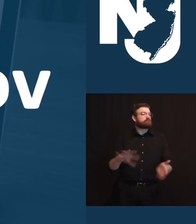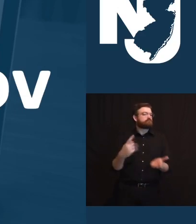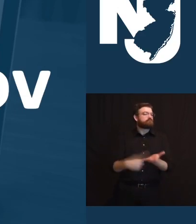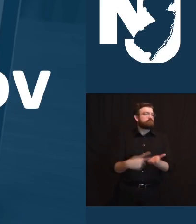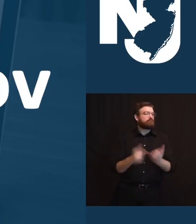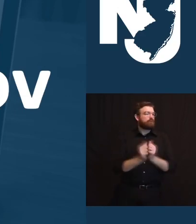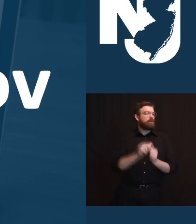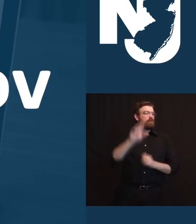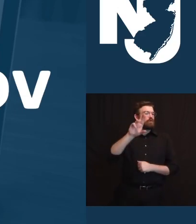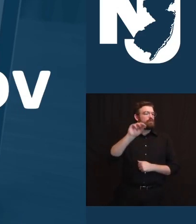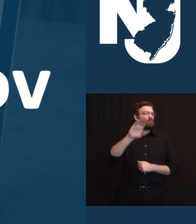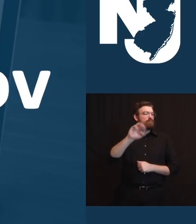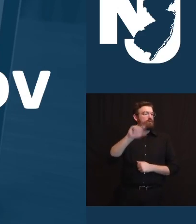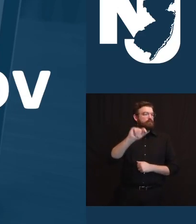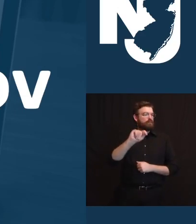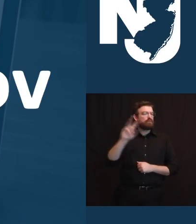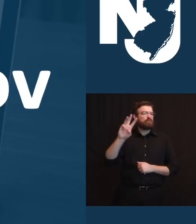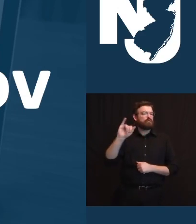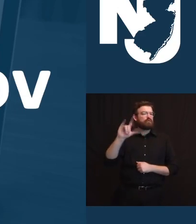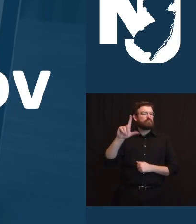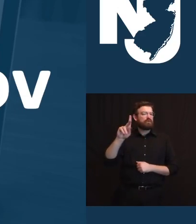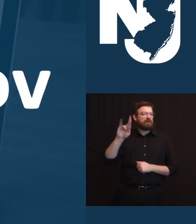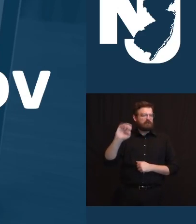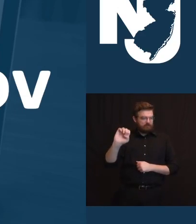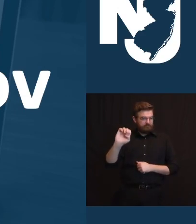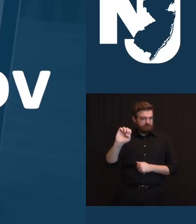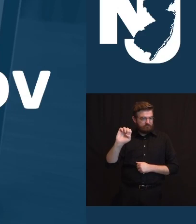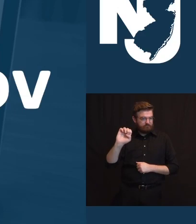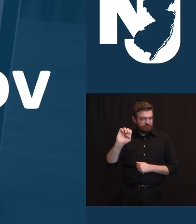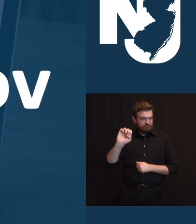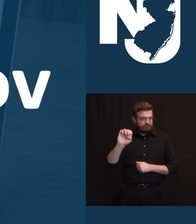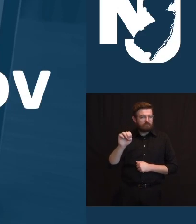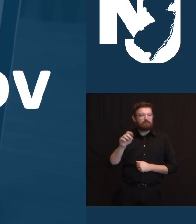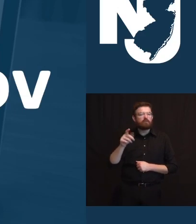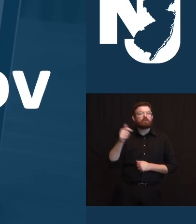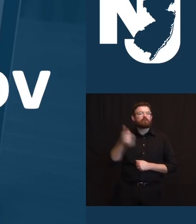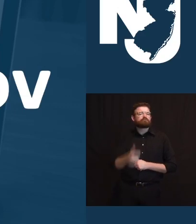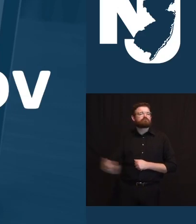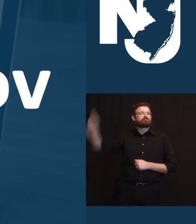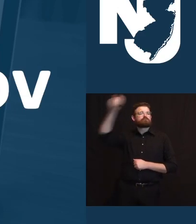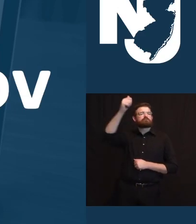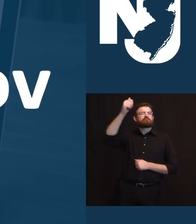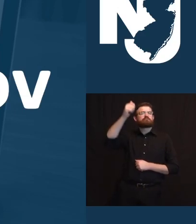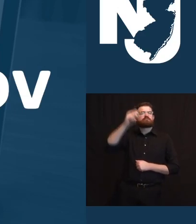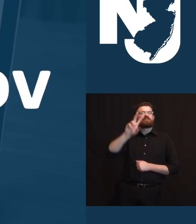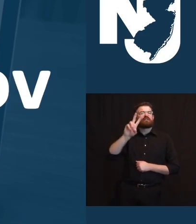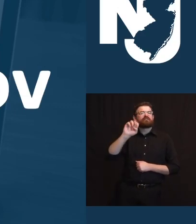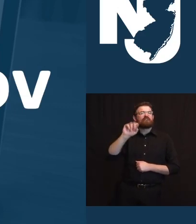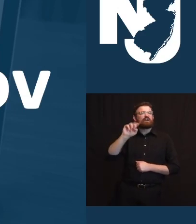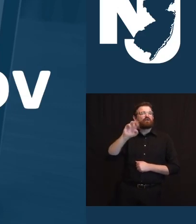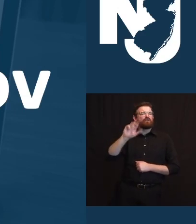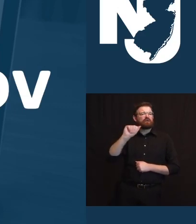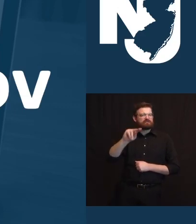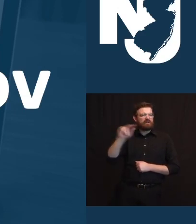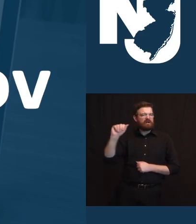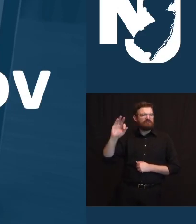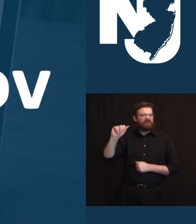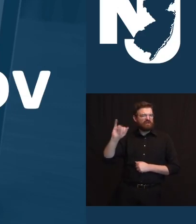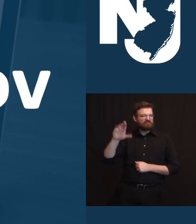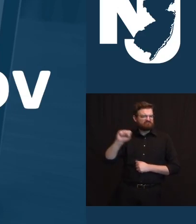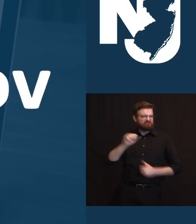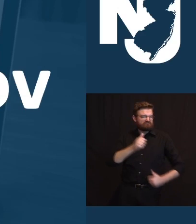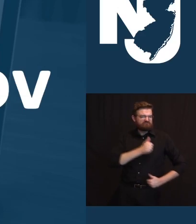toured Judy, the East Orange Medical Facility where you and Pat and I went a few months ago, which was set up in partnership with the federal